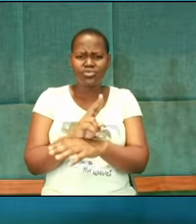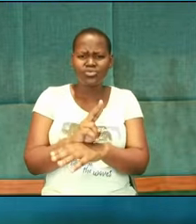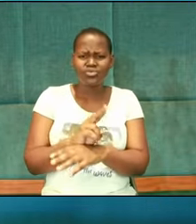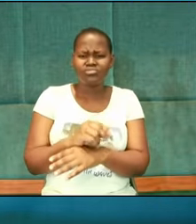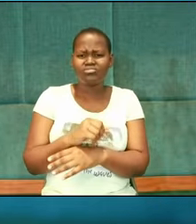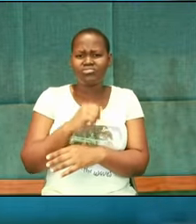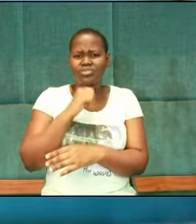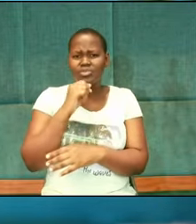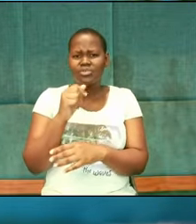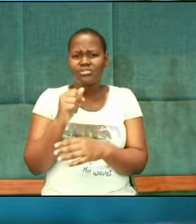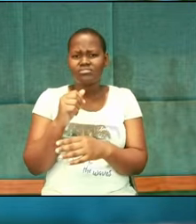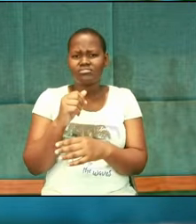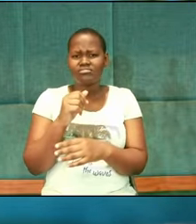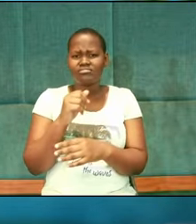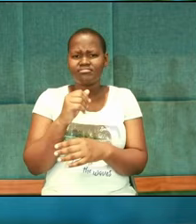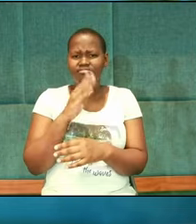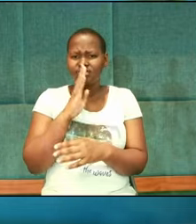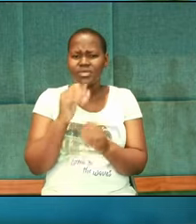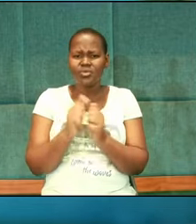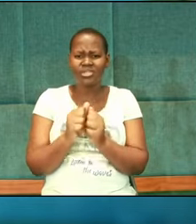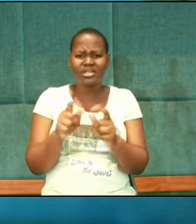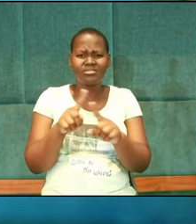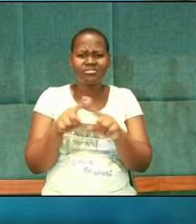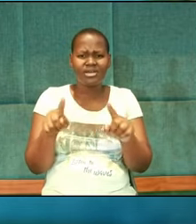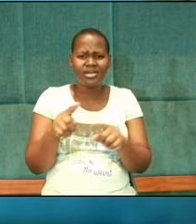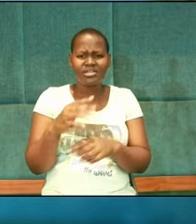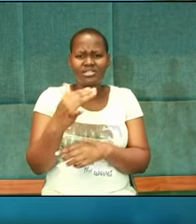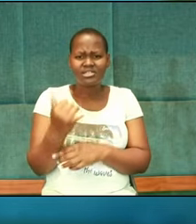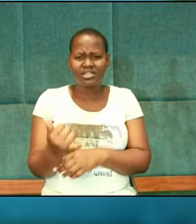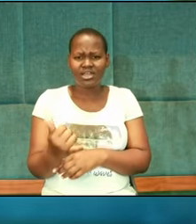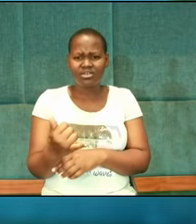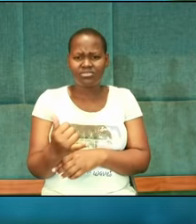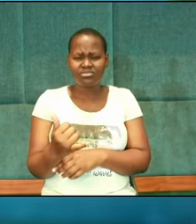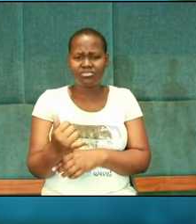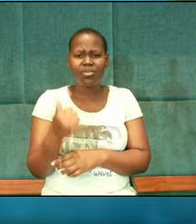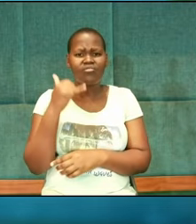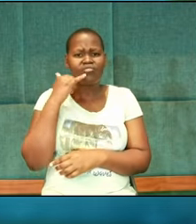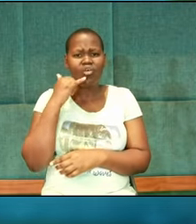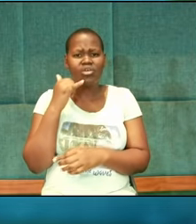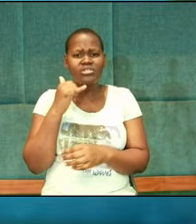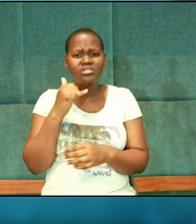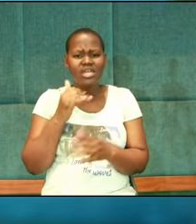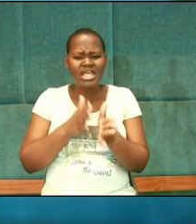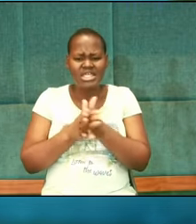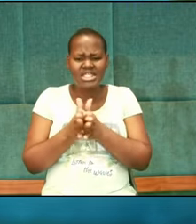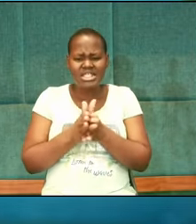phone so much, but now her phone is her favorite friend.